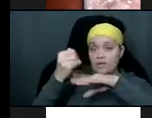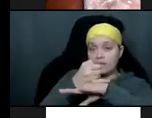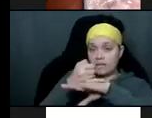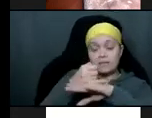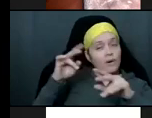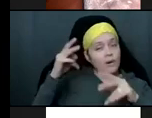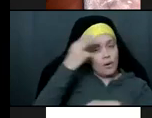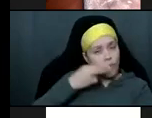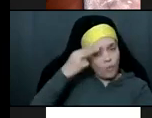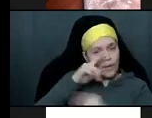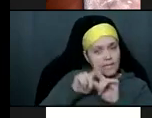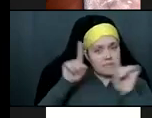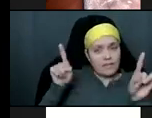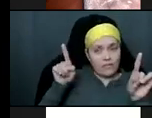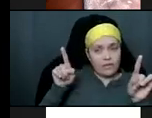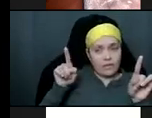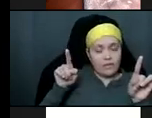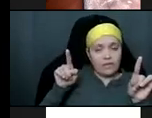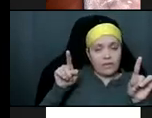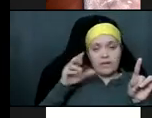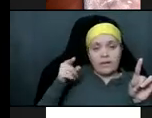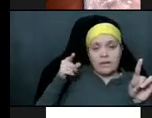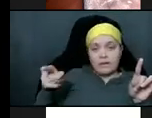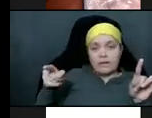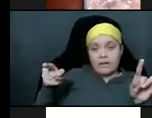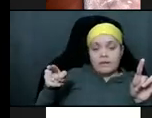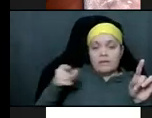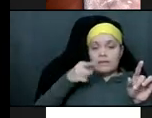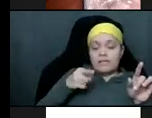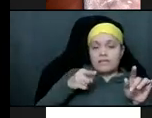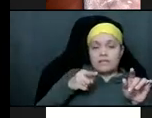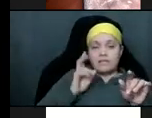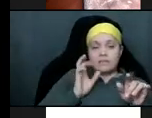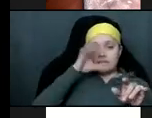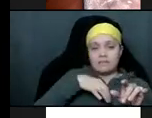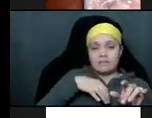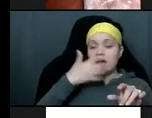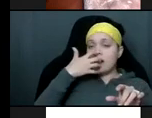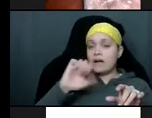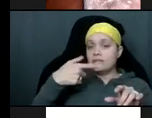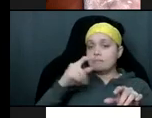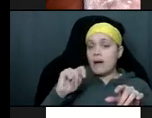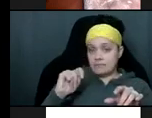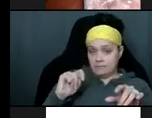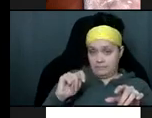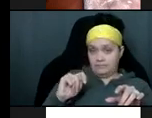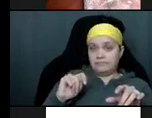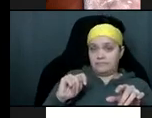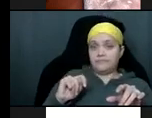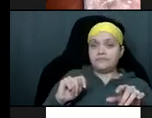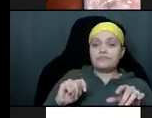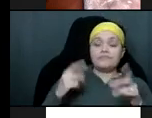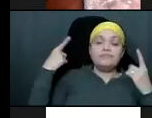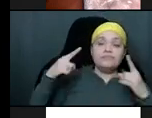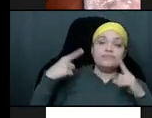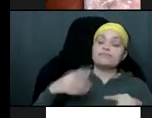is actually different. And it is this unusual feature called the hotspot. What happens